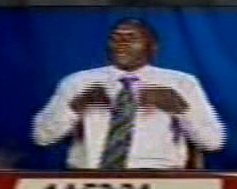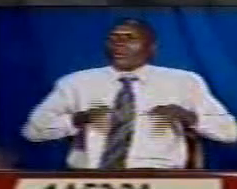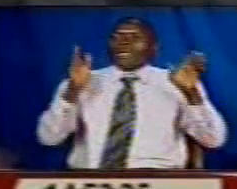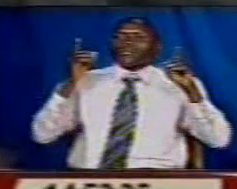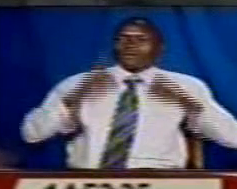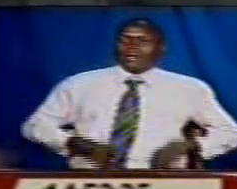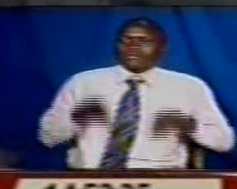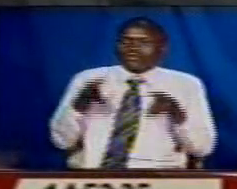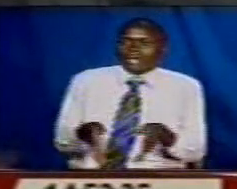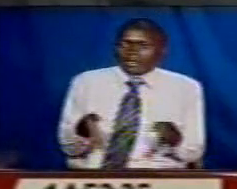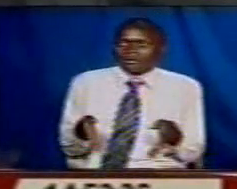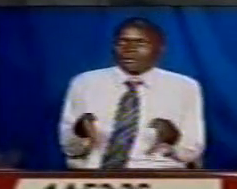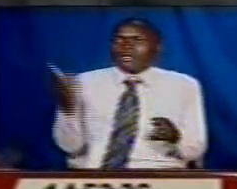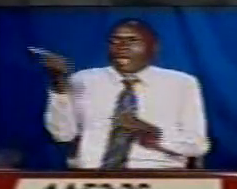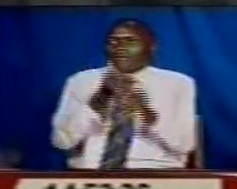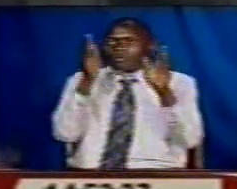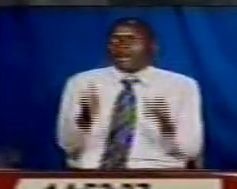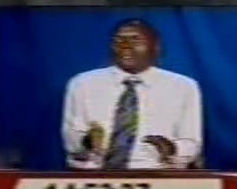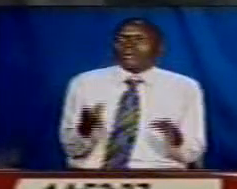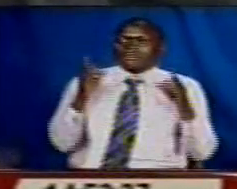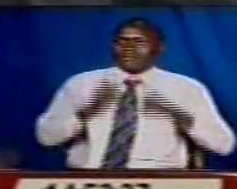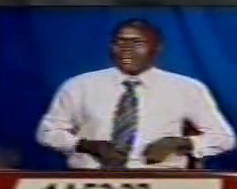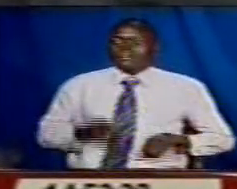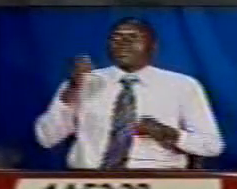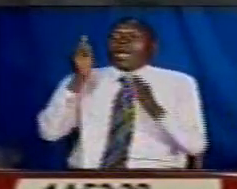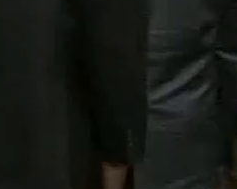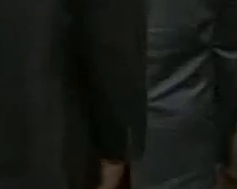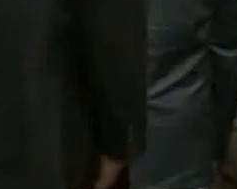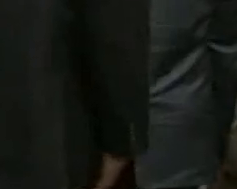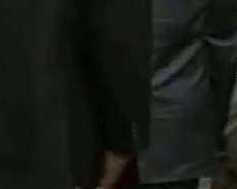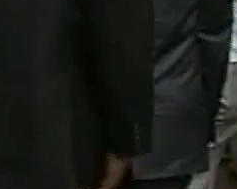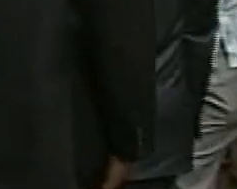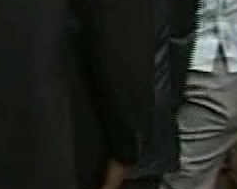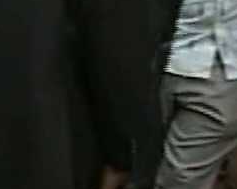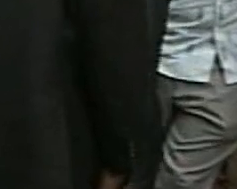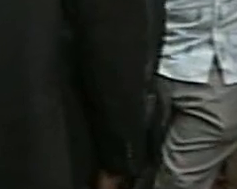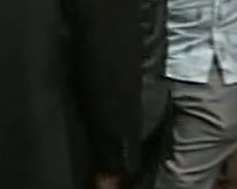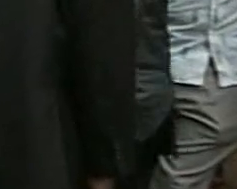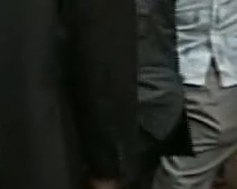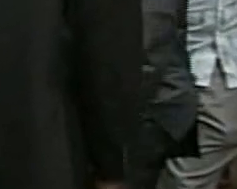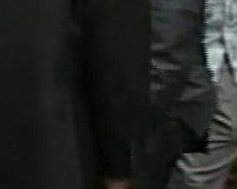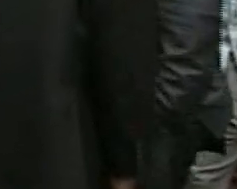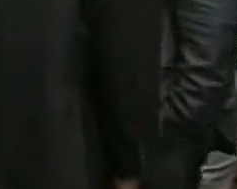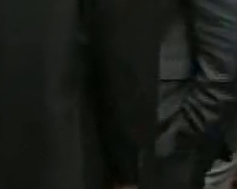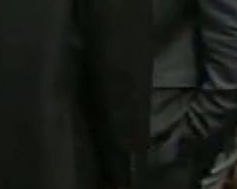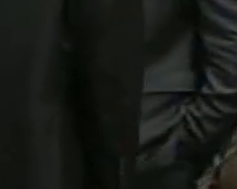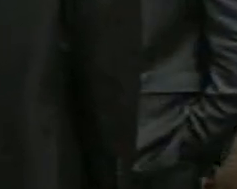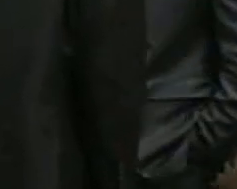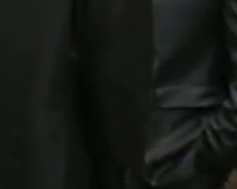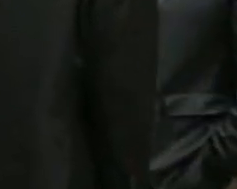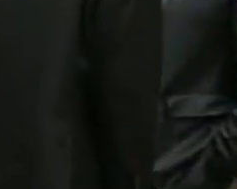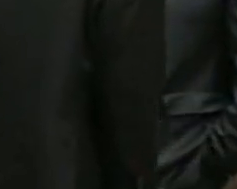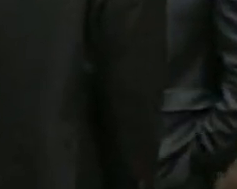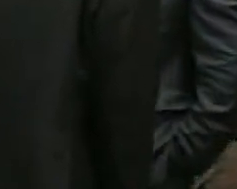dressed today, everybody is dressed according to taste. This to some may add to Sonko's